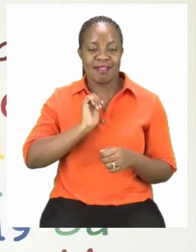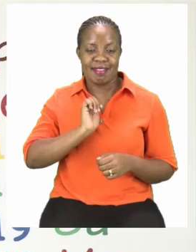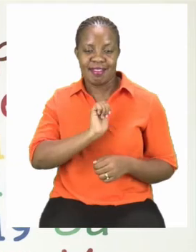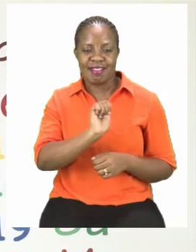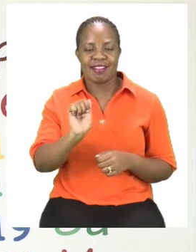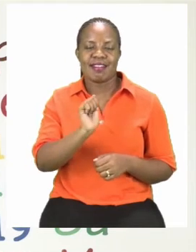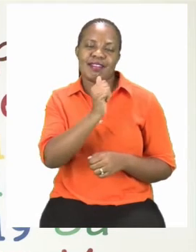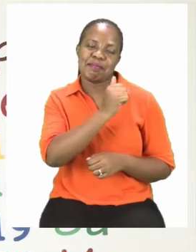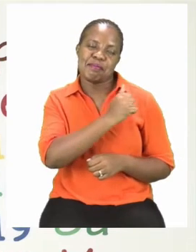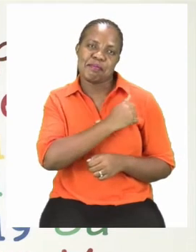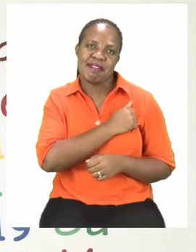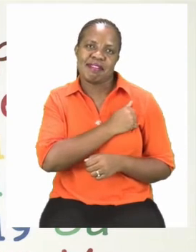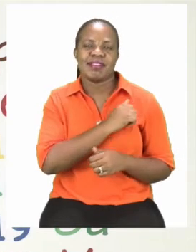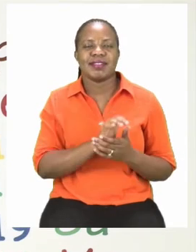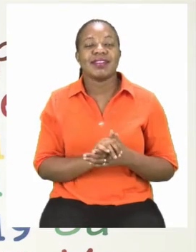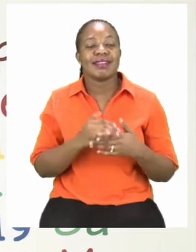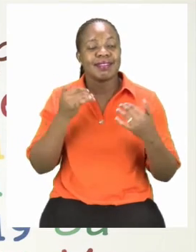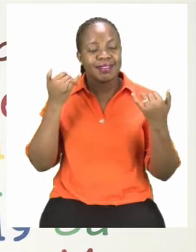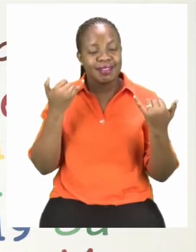the second sentence.